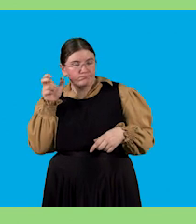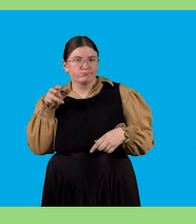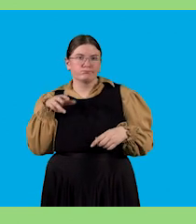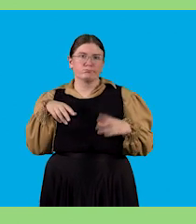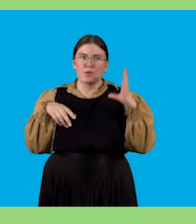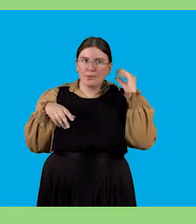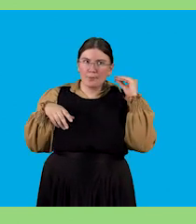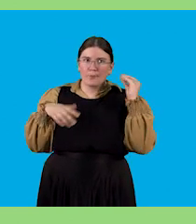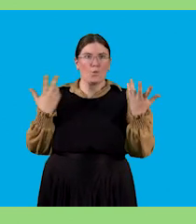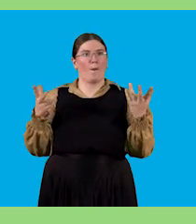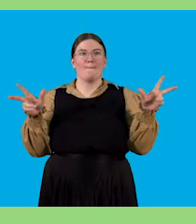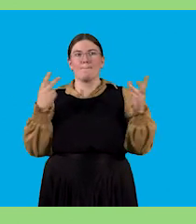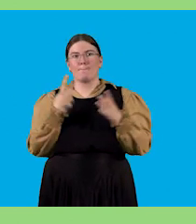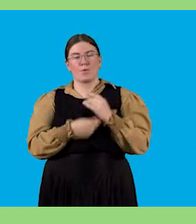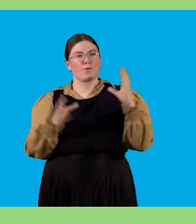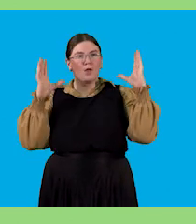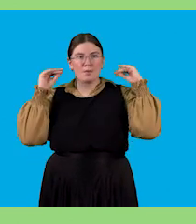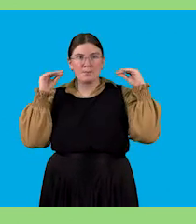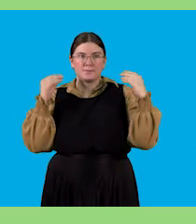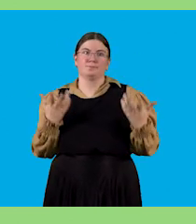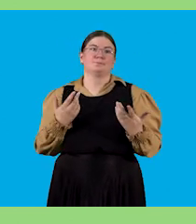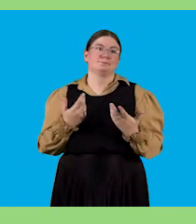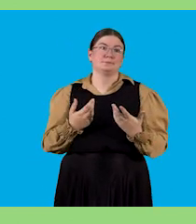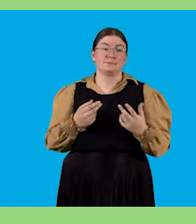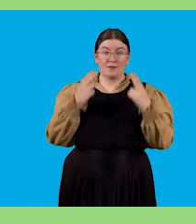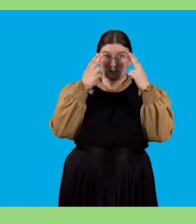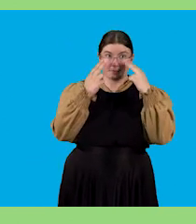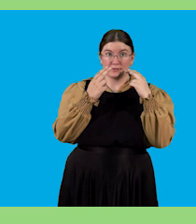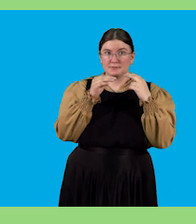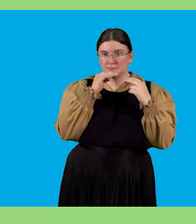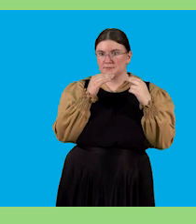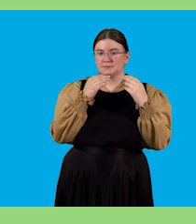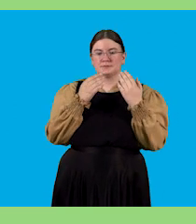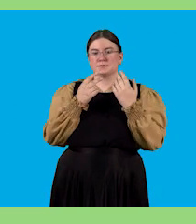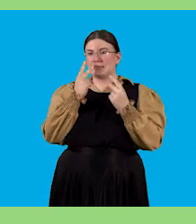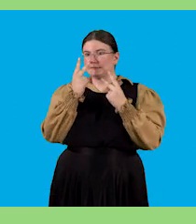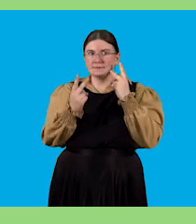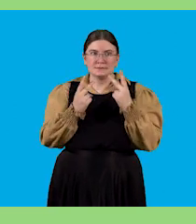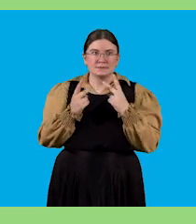ears. And then in blindness, there is a loss of vision that cannot